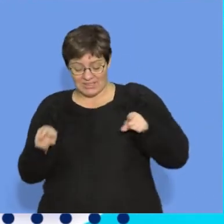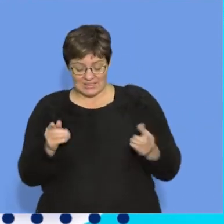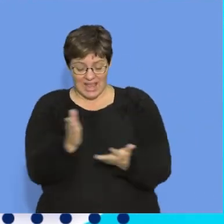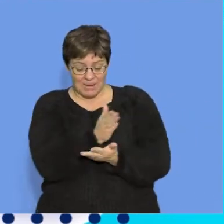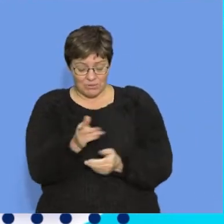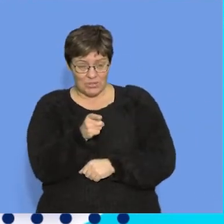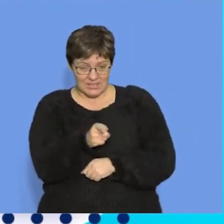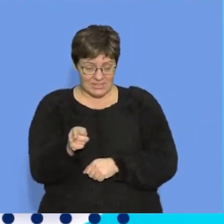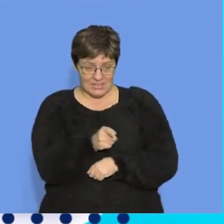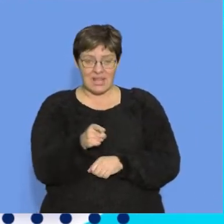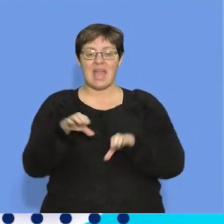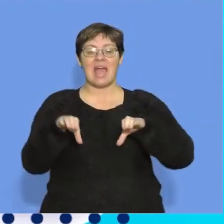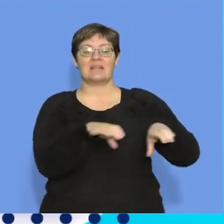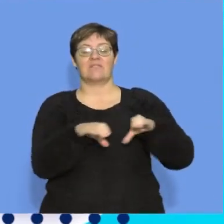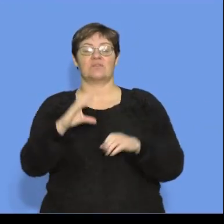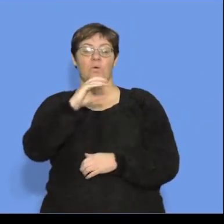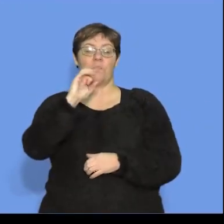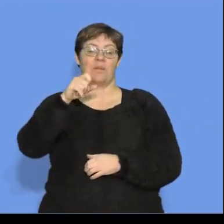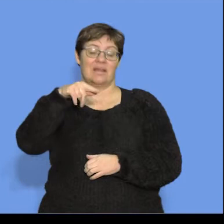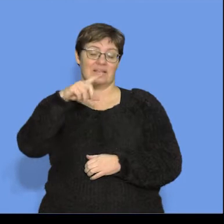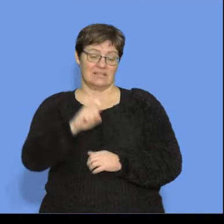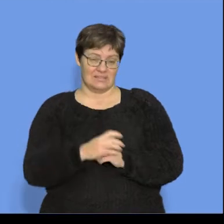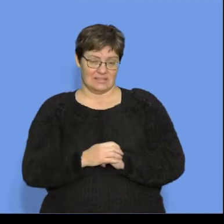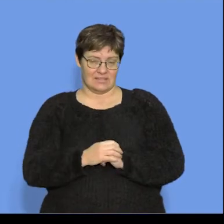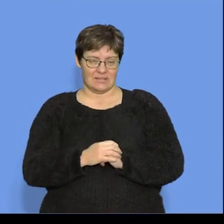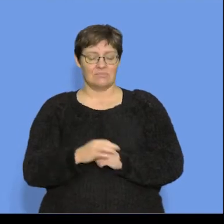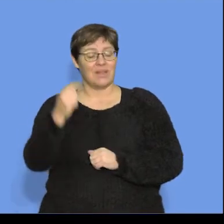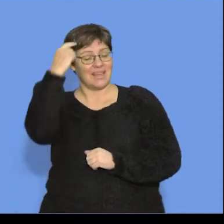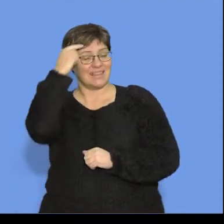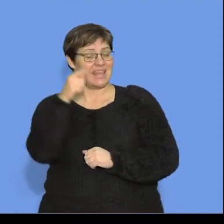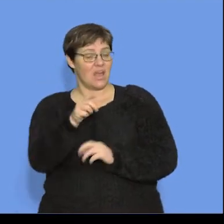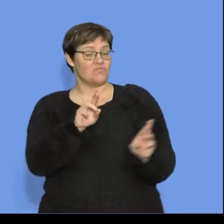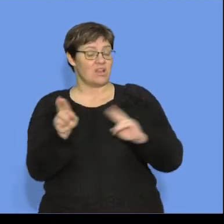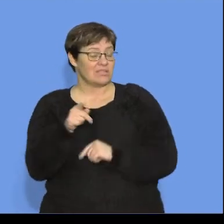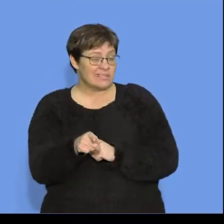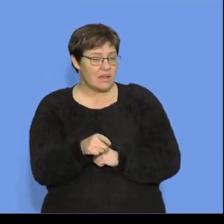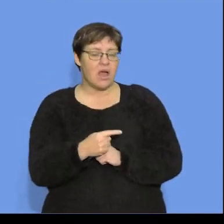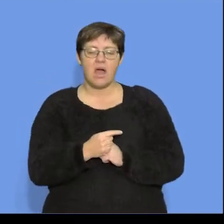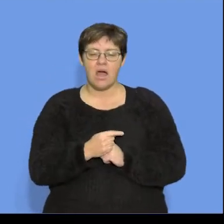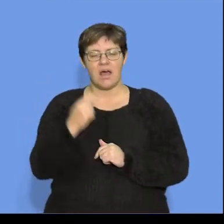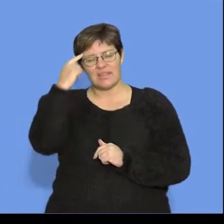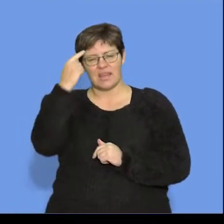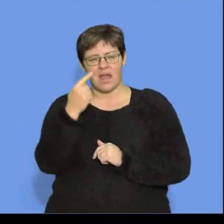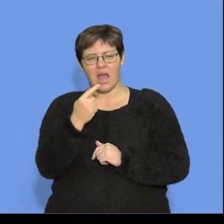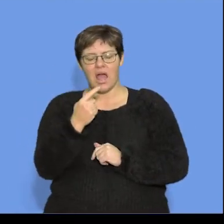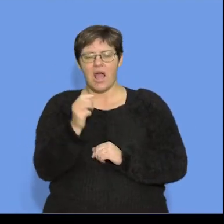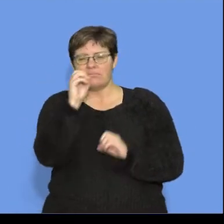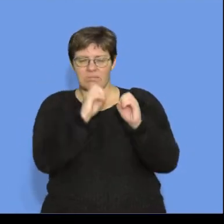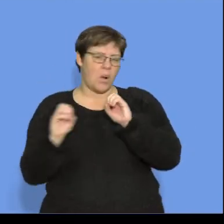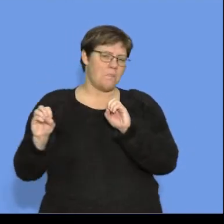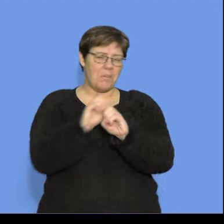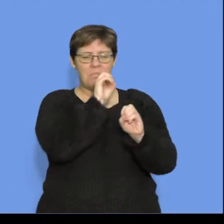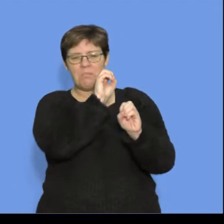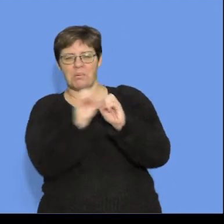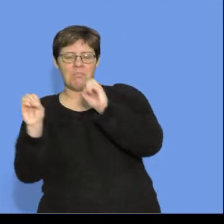is known as the activated complex. So when we think about this reaction, we're thinking about little molecules colliding